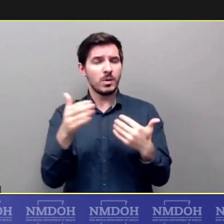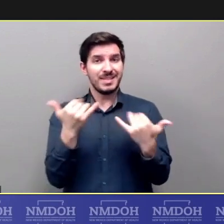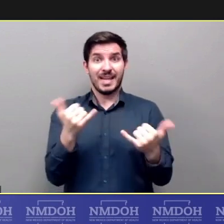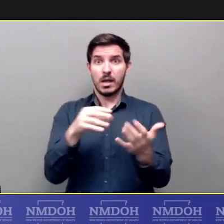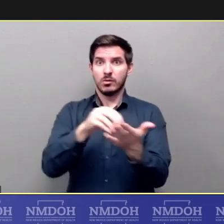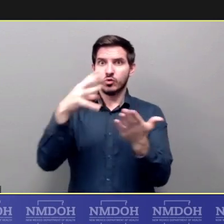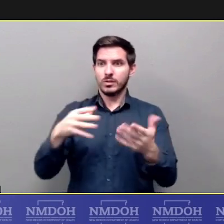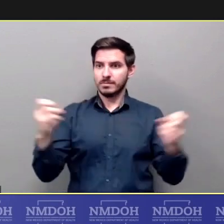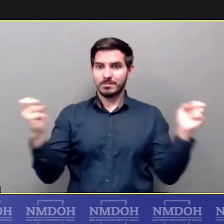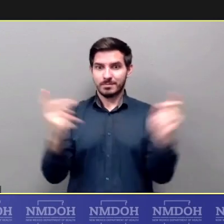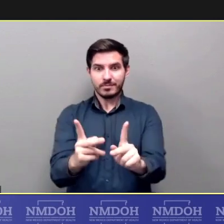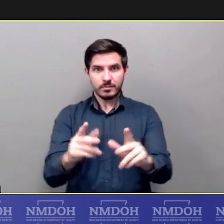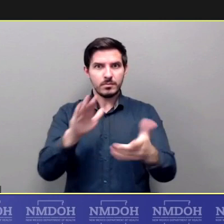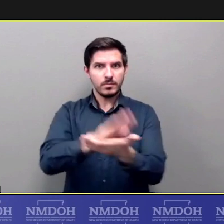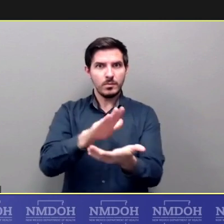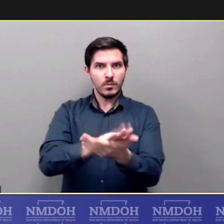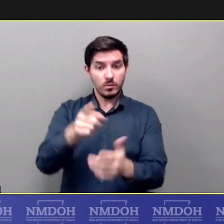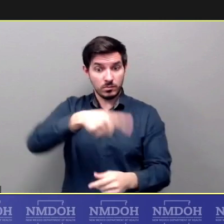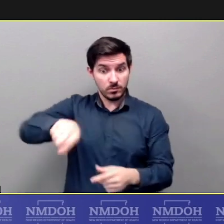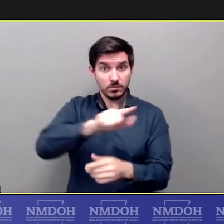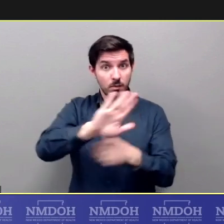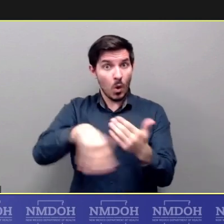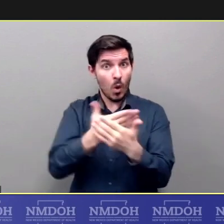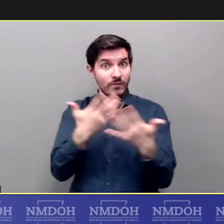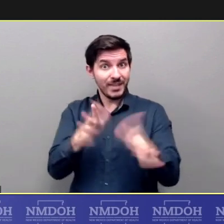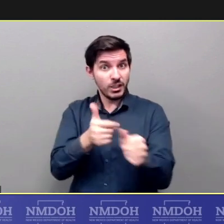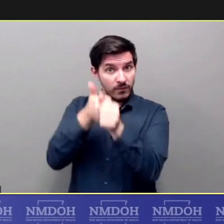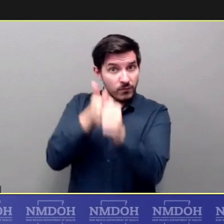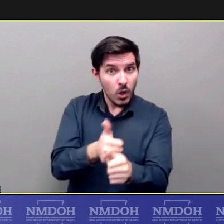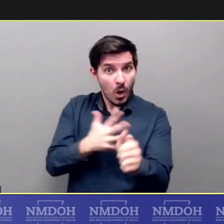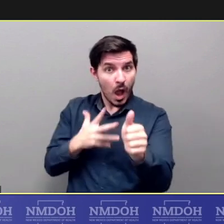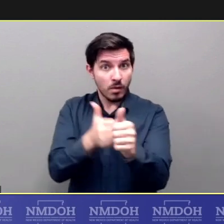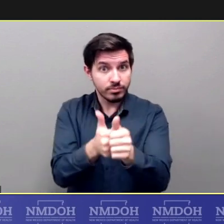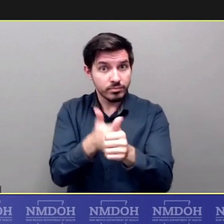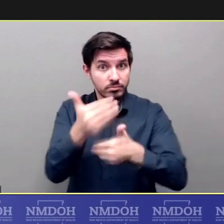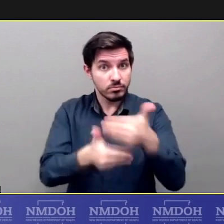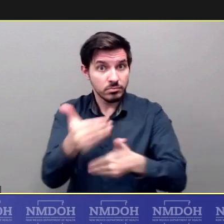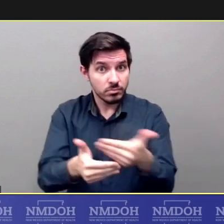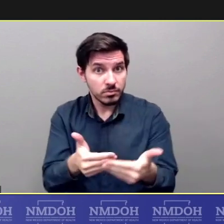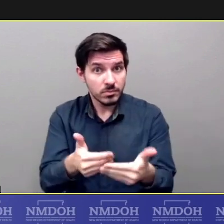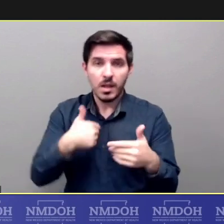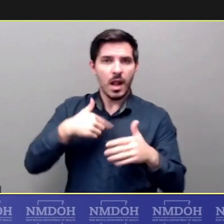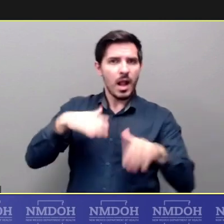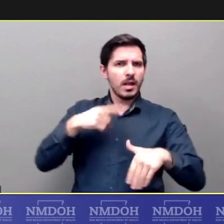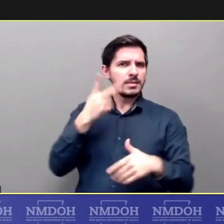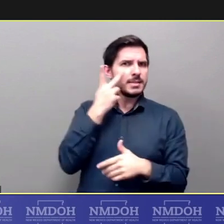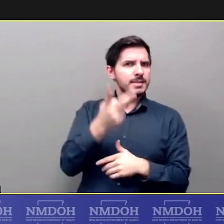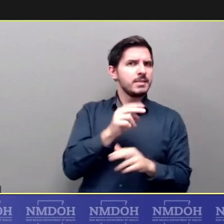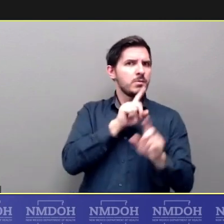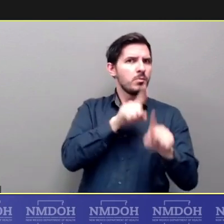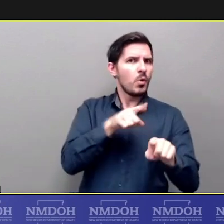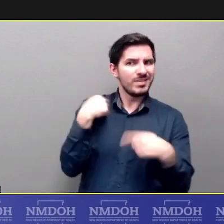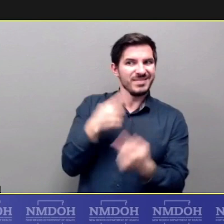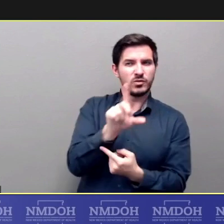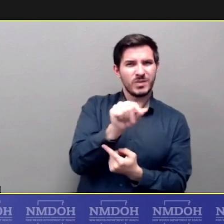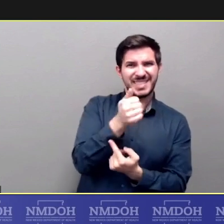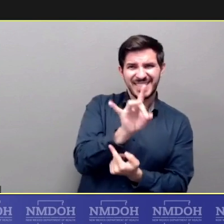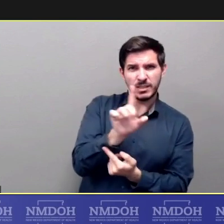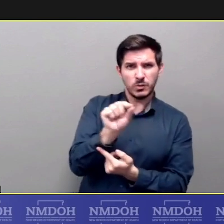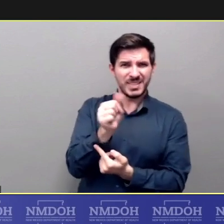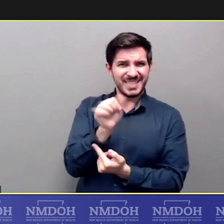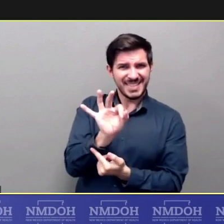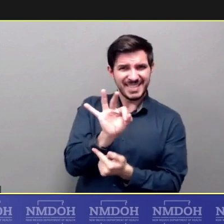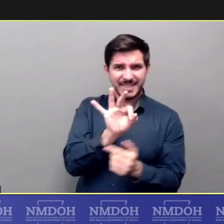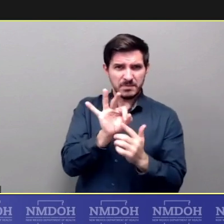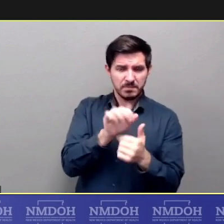both compliance and vaccine exemptions, because I haven't seen a more recent report since 2018, 2019. That's my